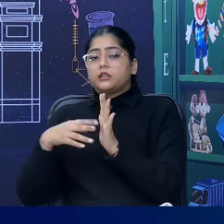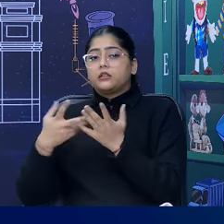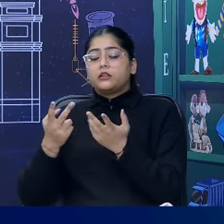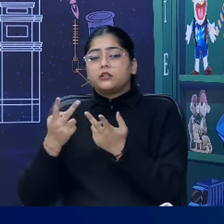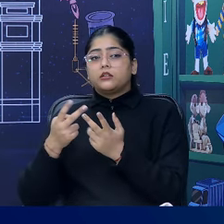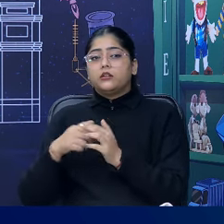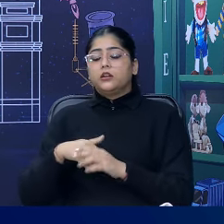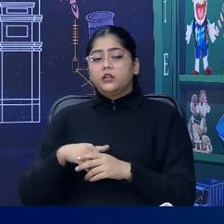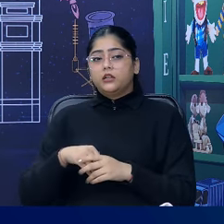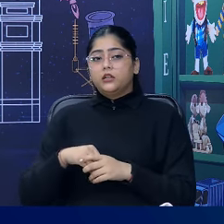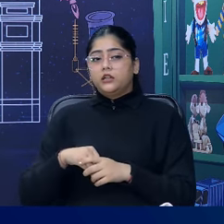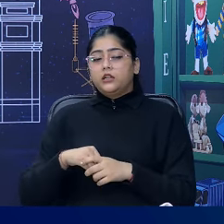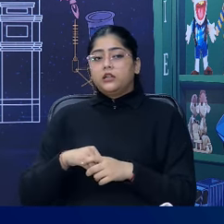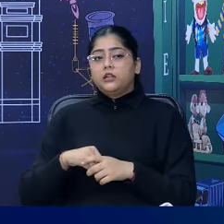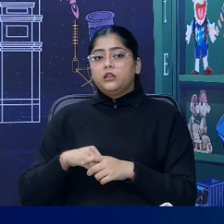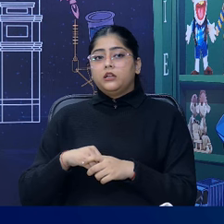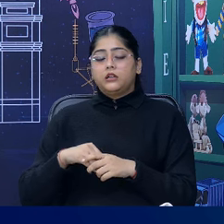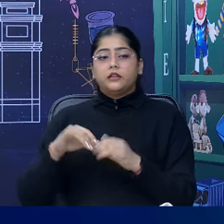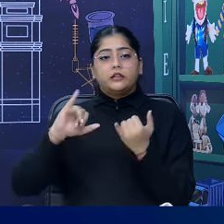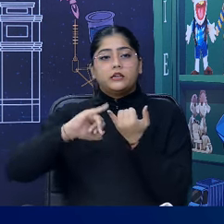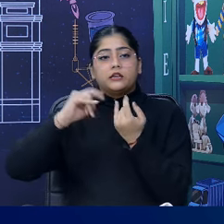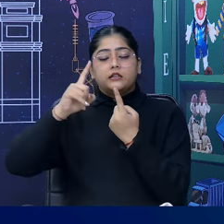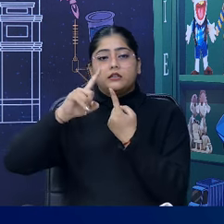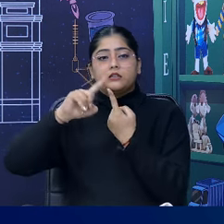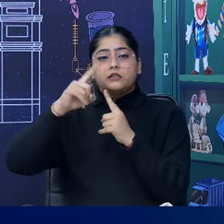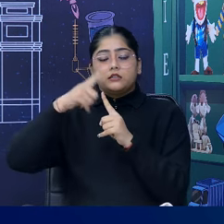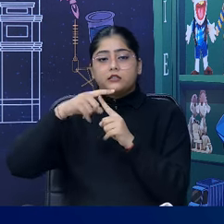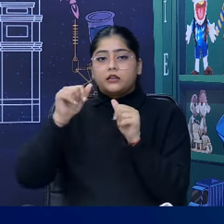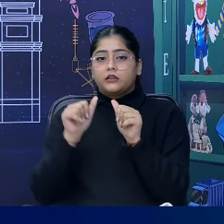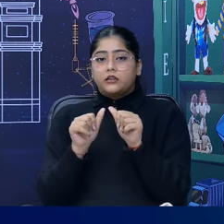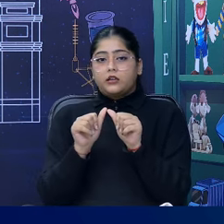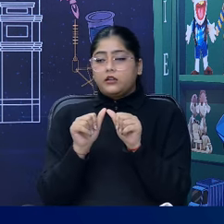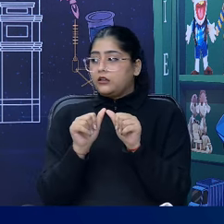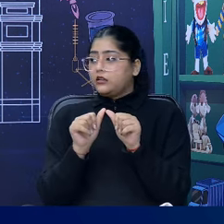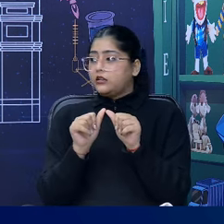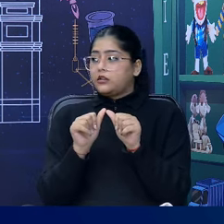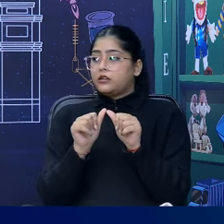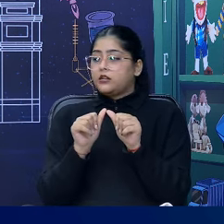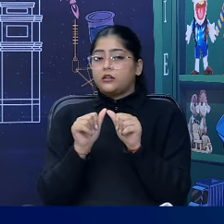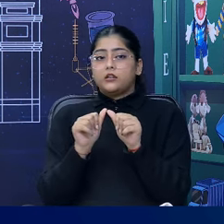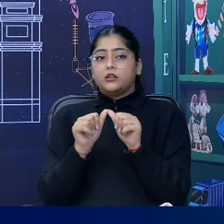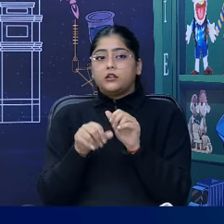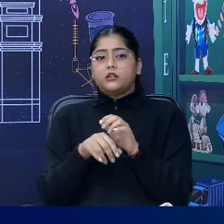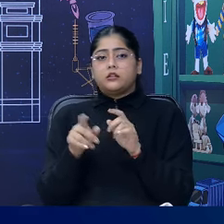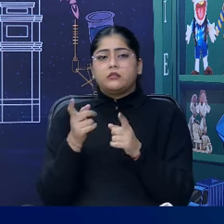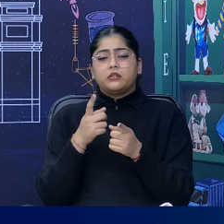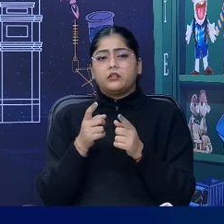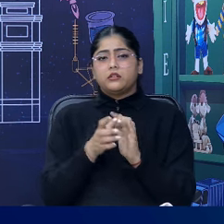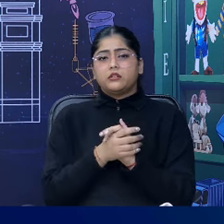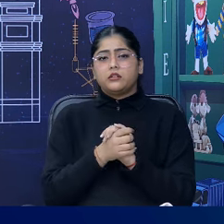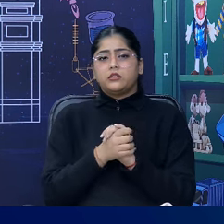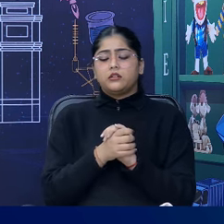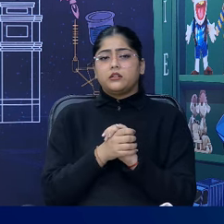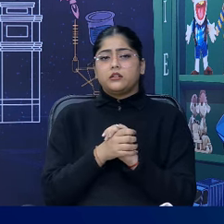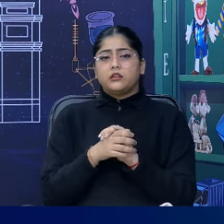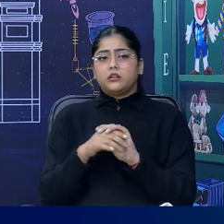see this is set A. We have taken this example many times and this is set